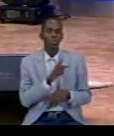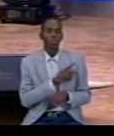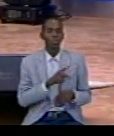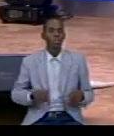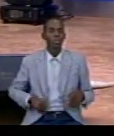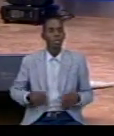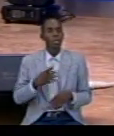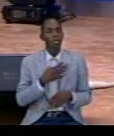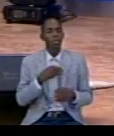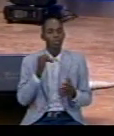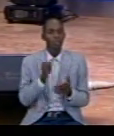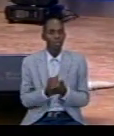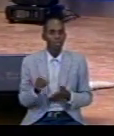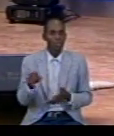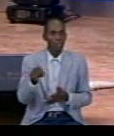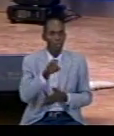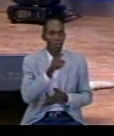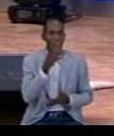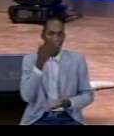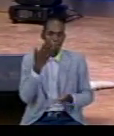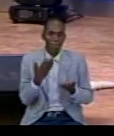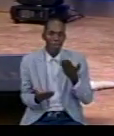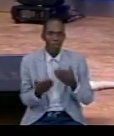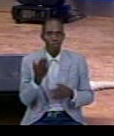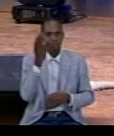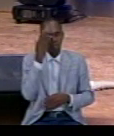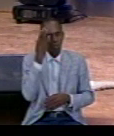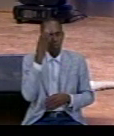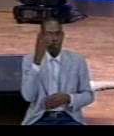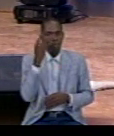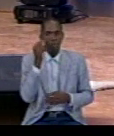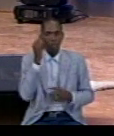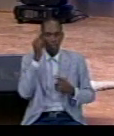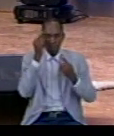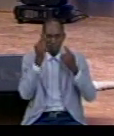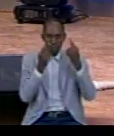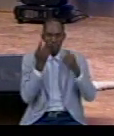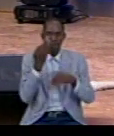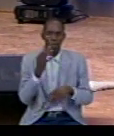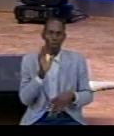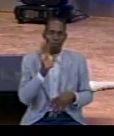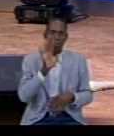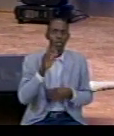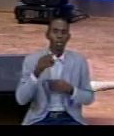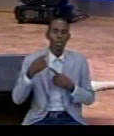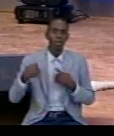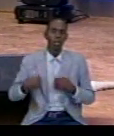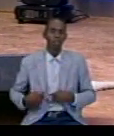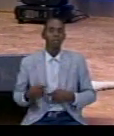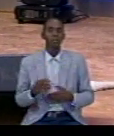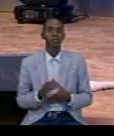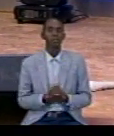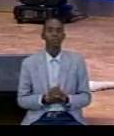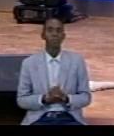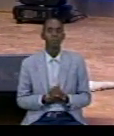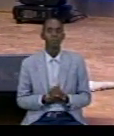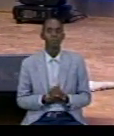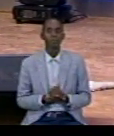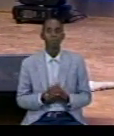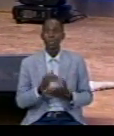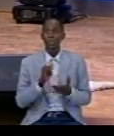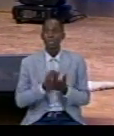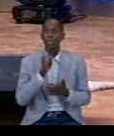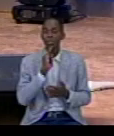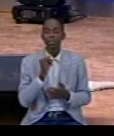king, and that thou mightest know the thoughts of your heart. He said that's the